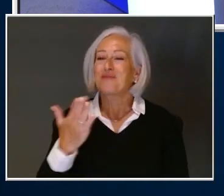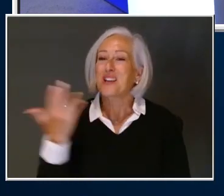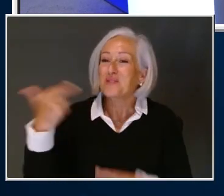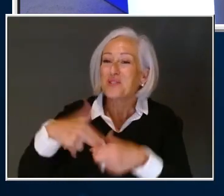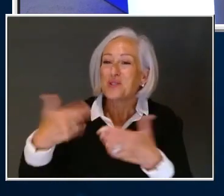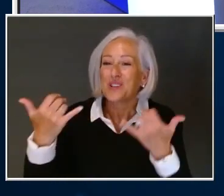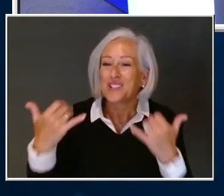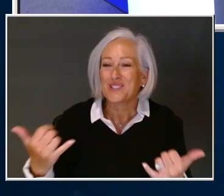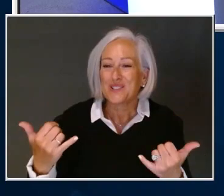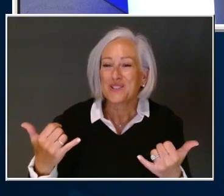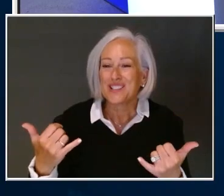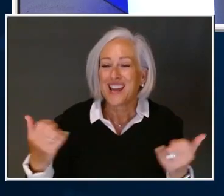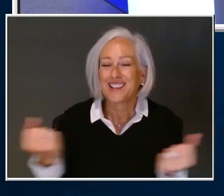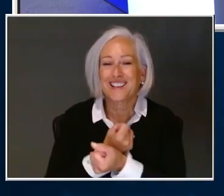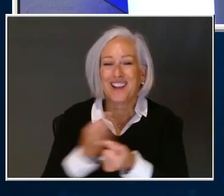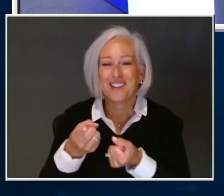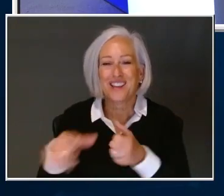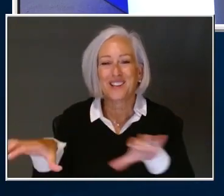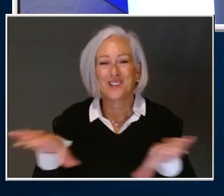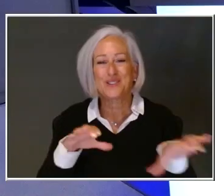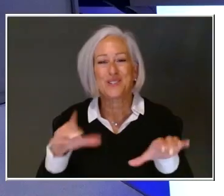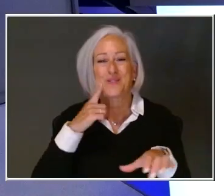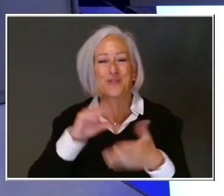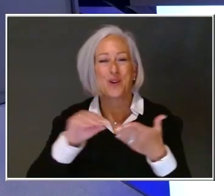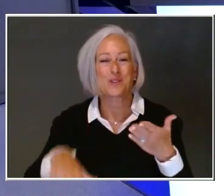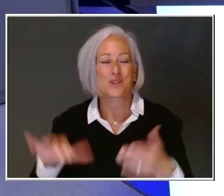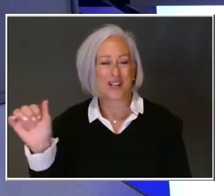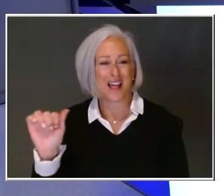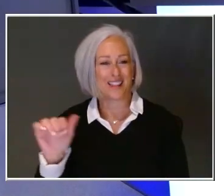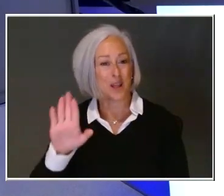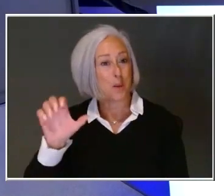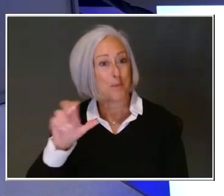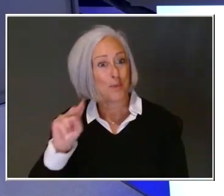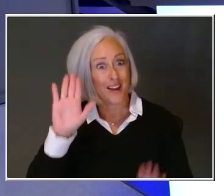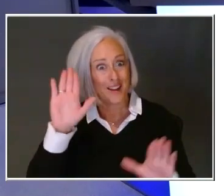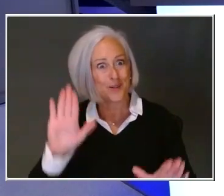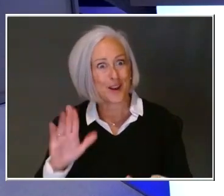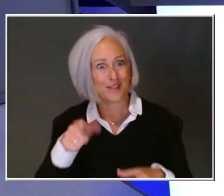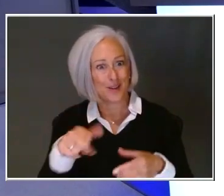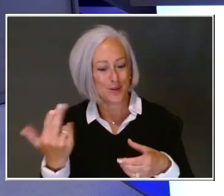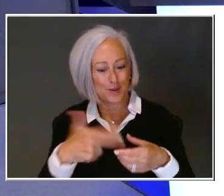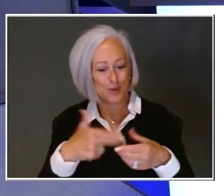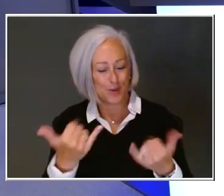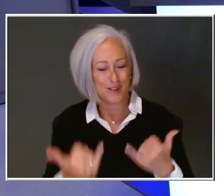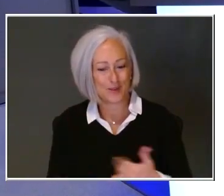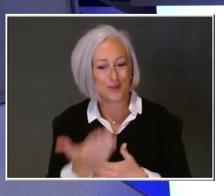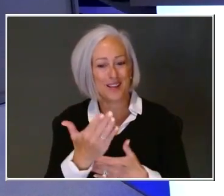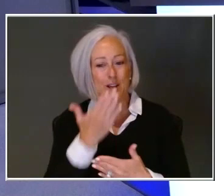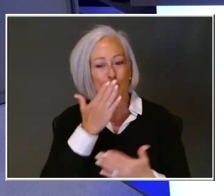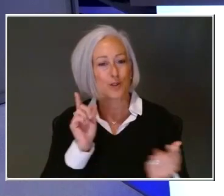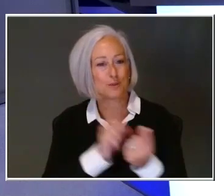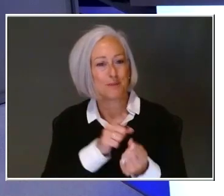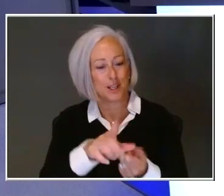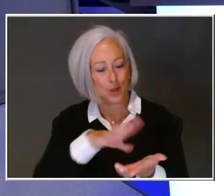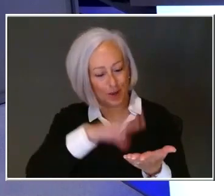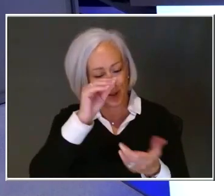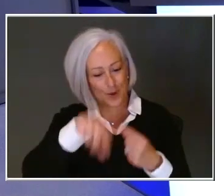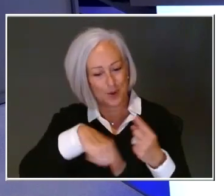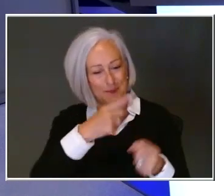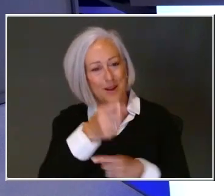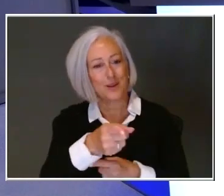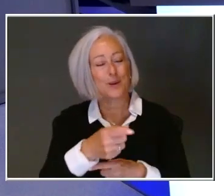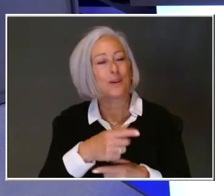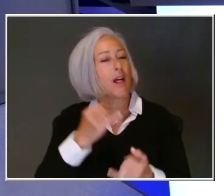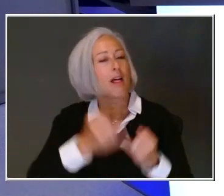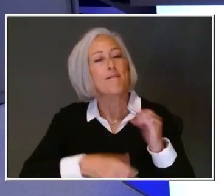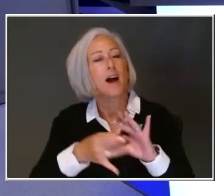do for all of our student athletes. Brian, great to have you with us this morning. Thank you very much. Good to meet you and learn more about you. Final thoughts, and